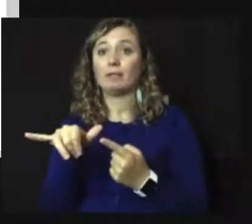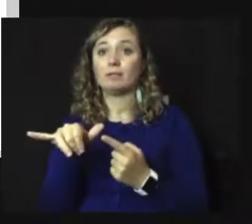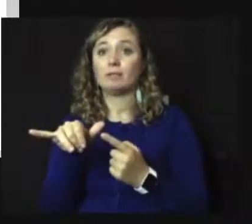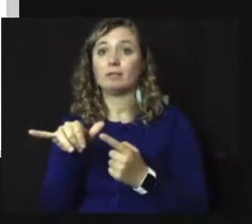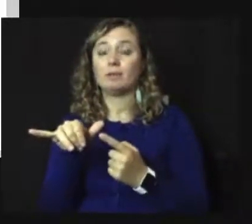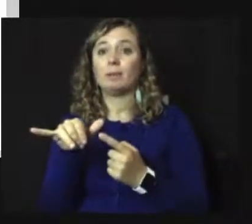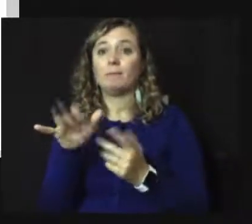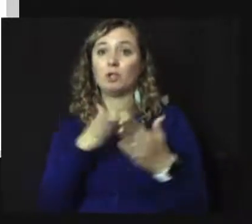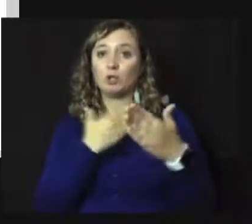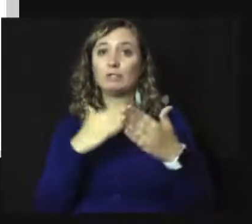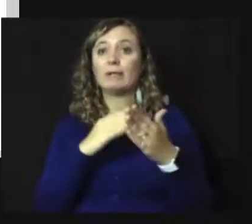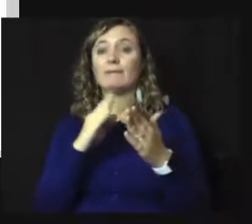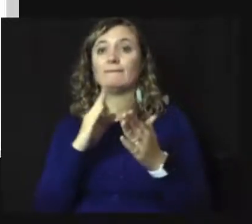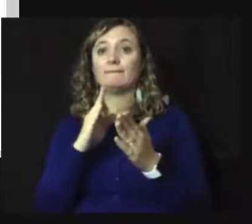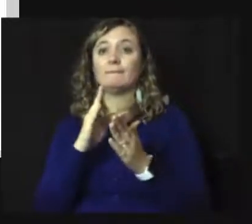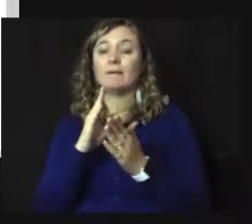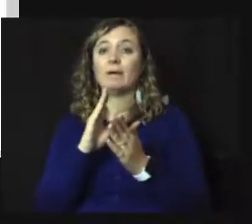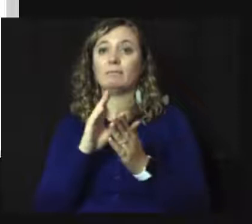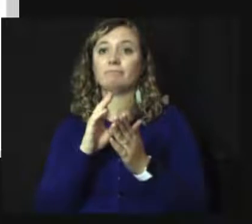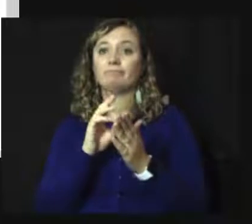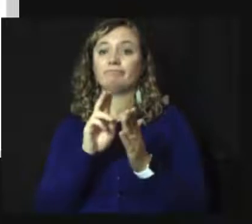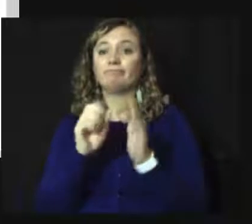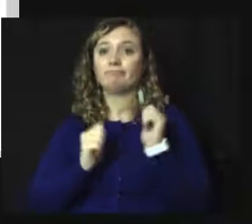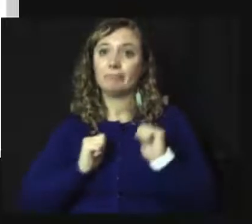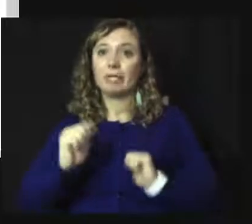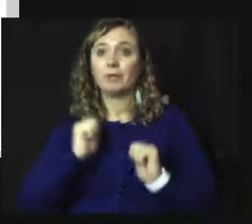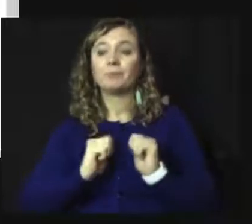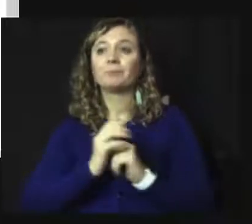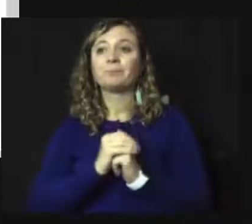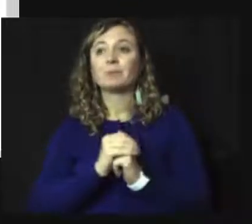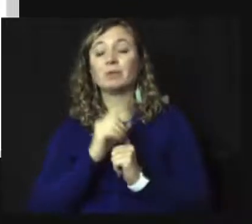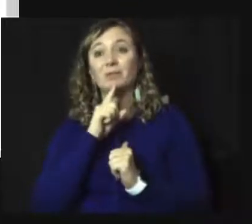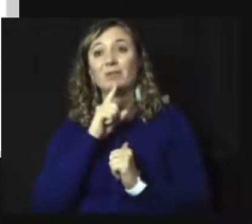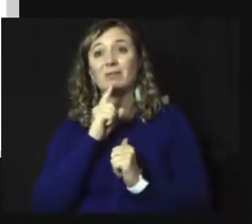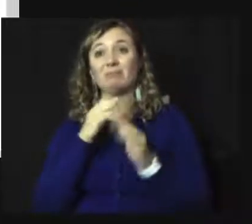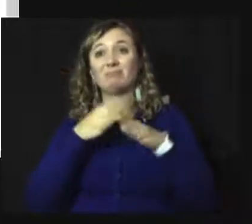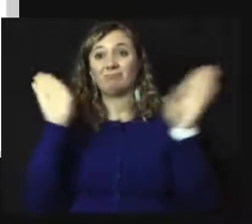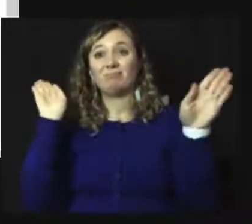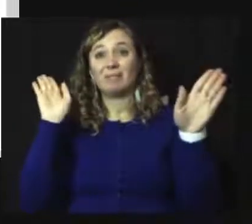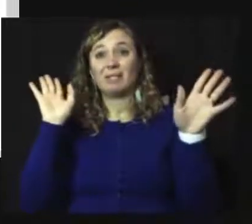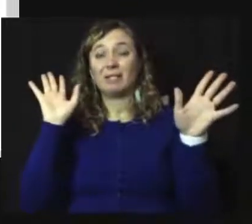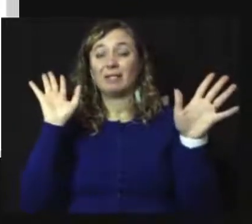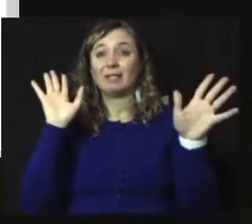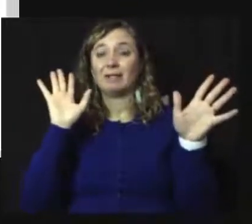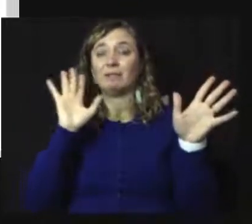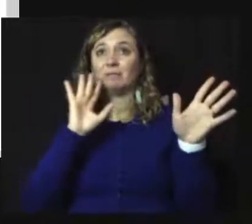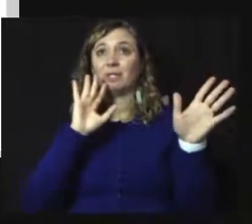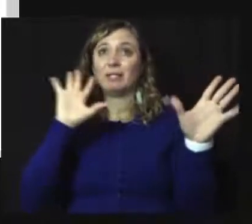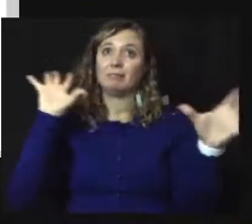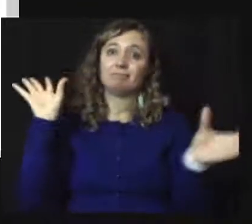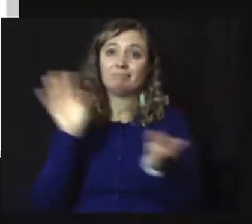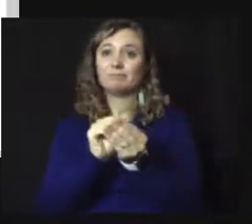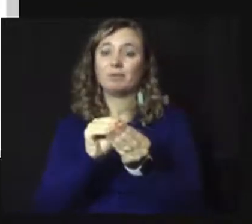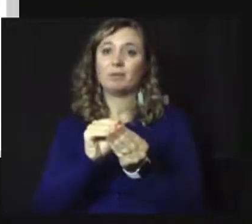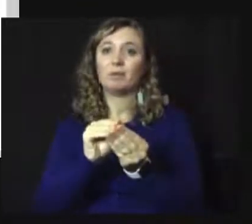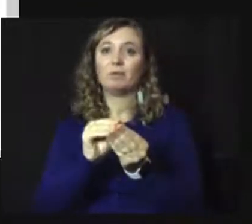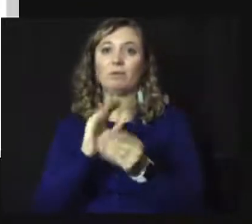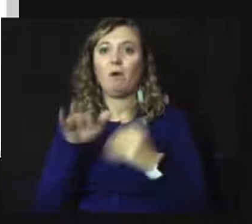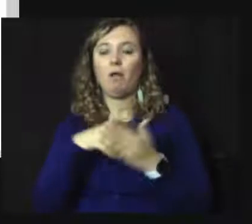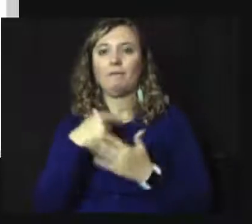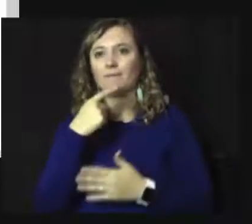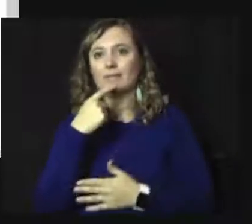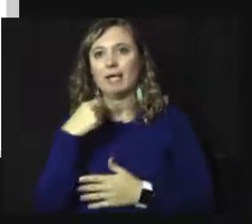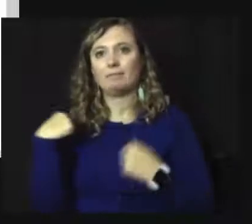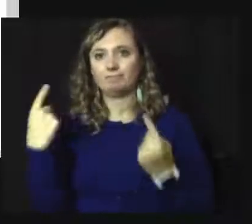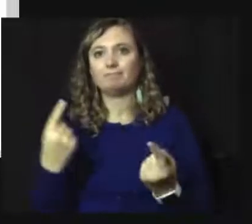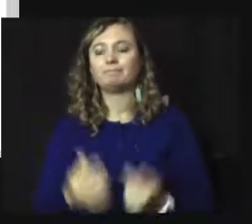And I think that it very broadly encapsulates, again, everything I'm trying to say here. So let's skip